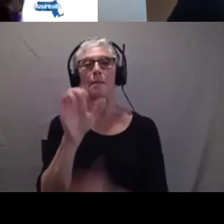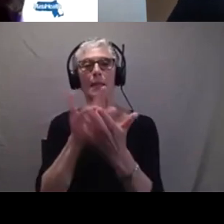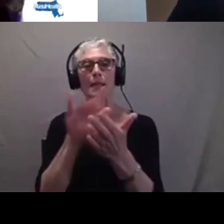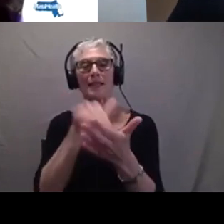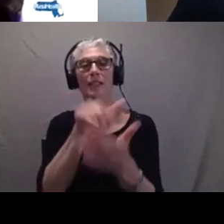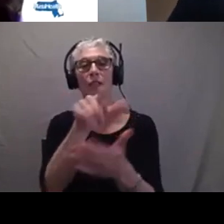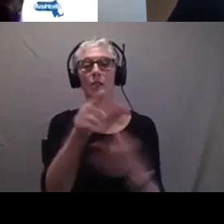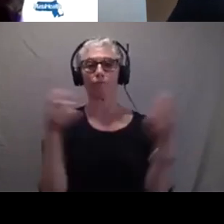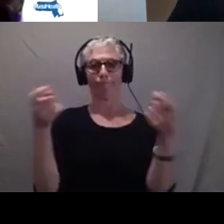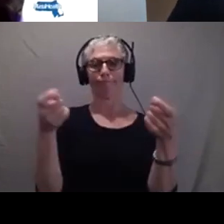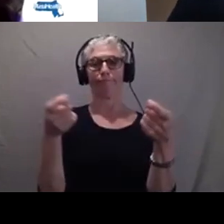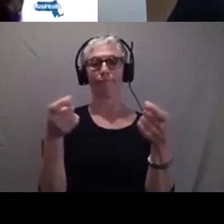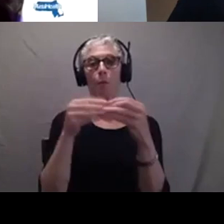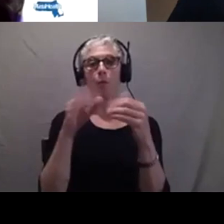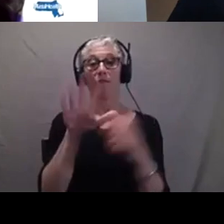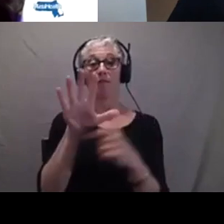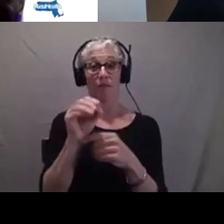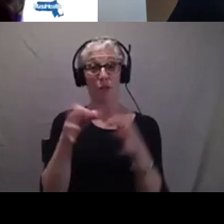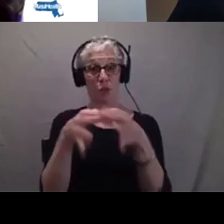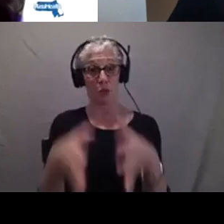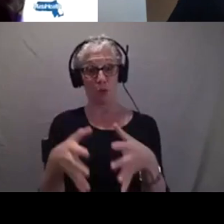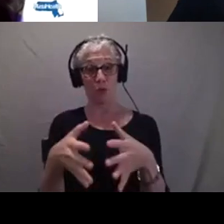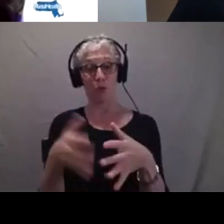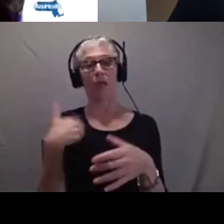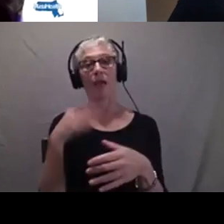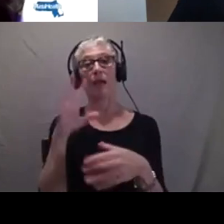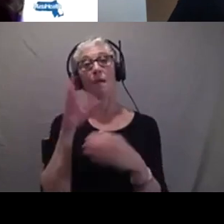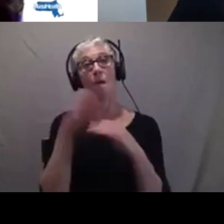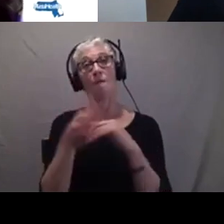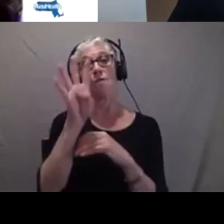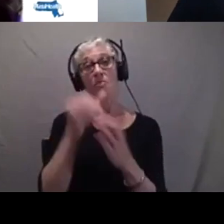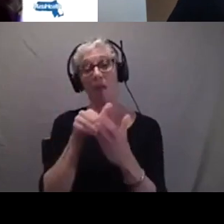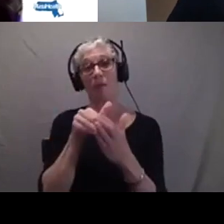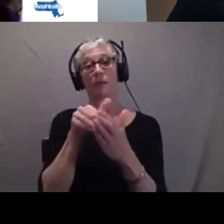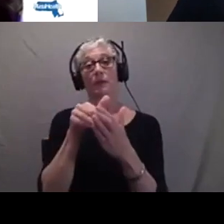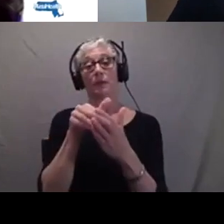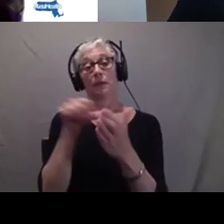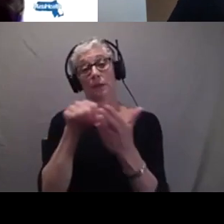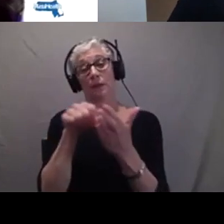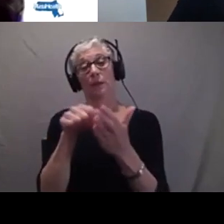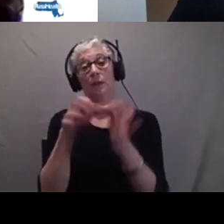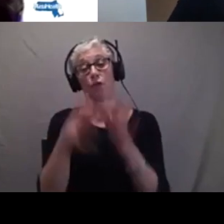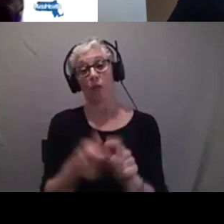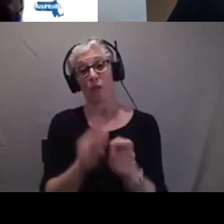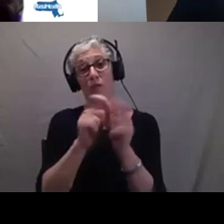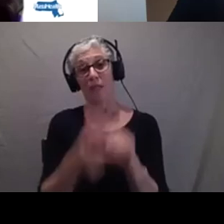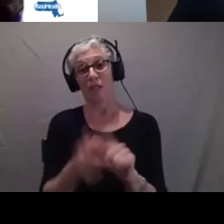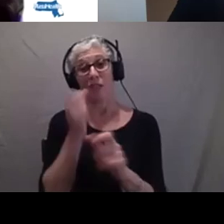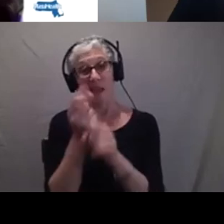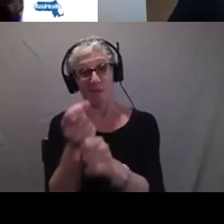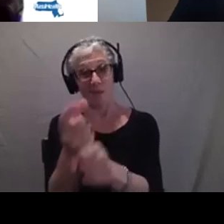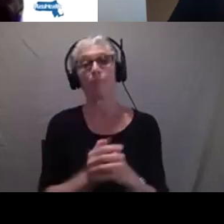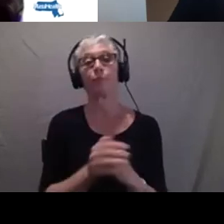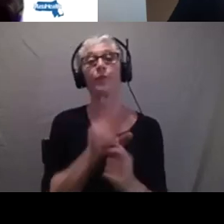staff of more than 50 interpreters who produced over 4,000 pages of translations a year. In 2014,